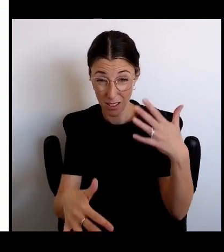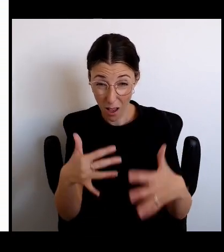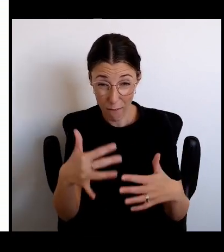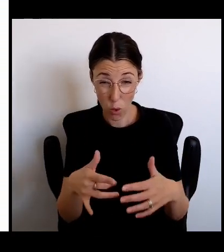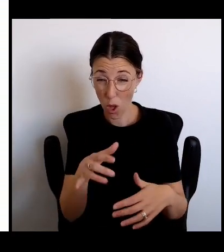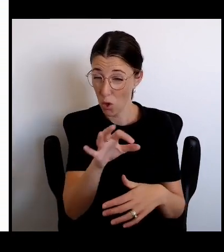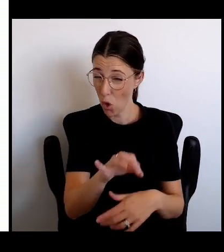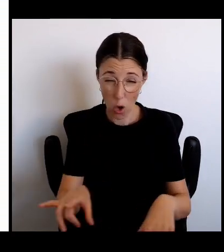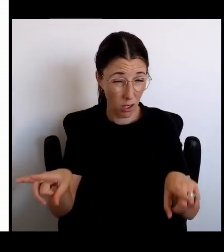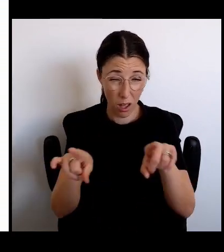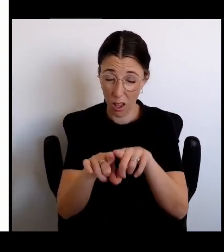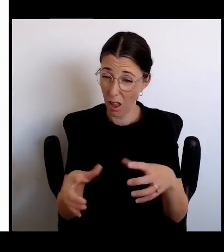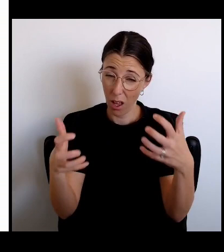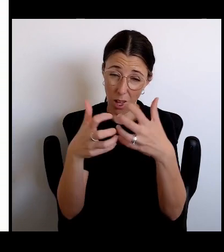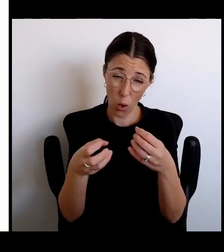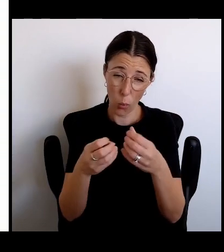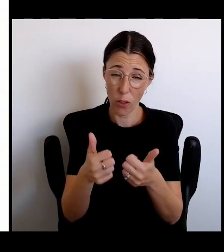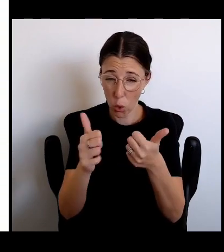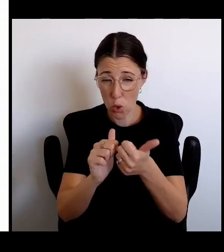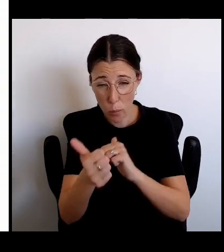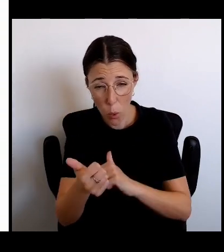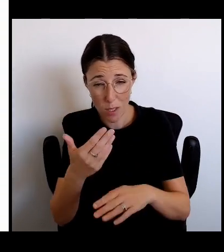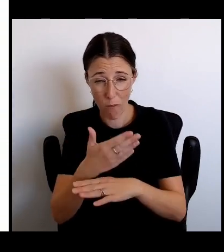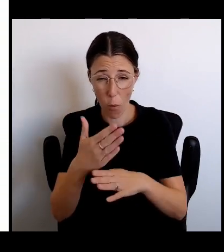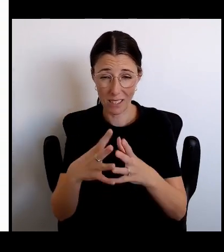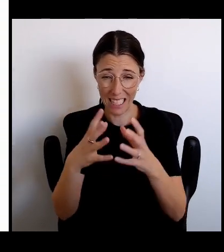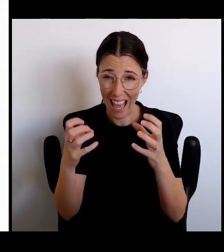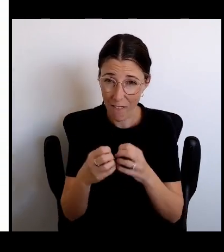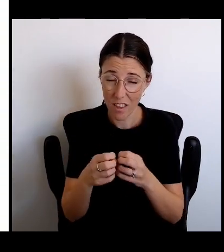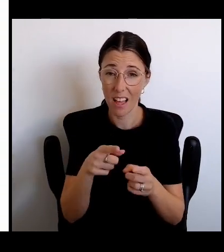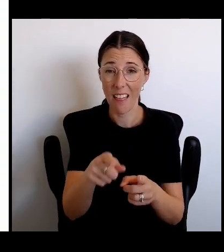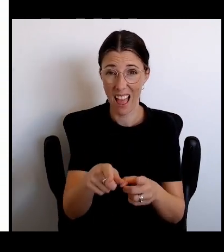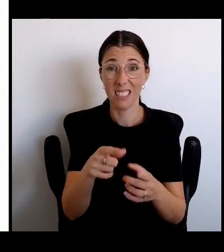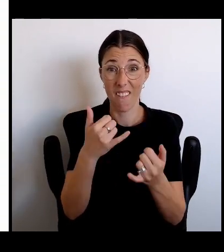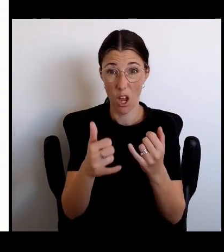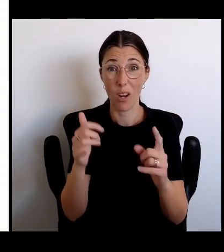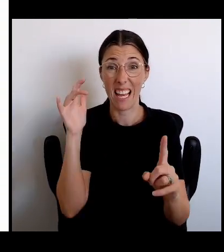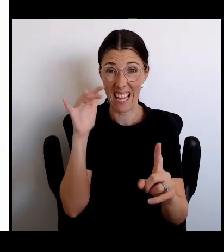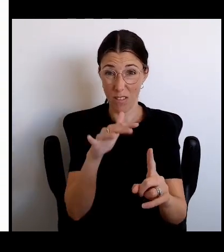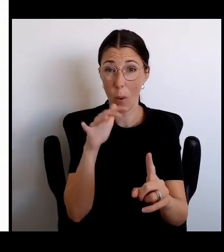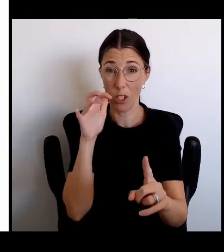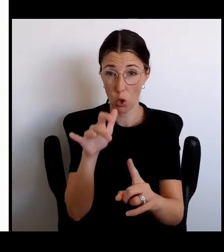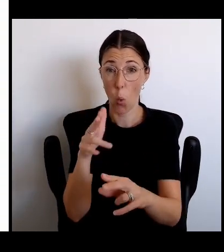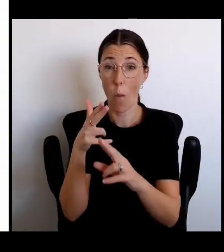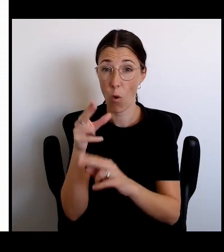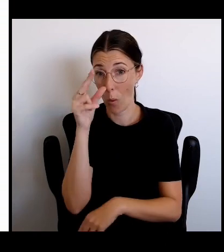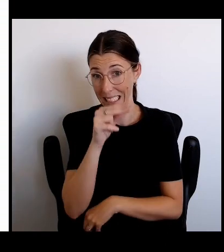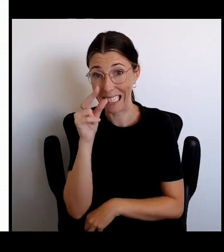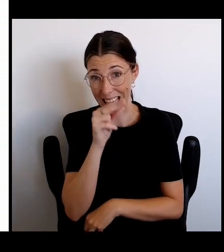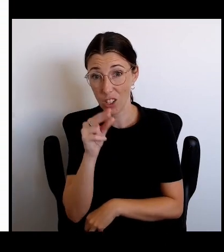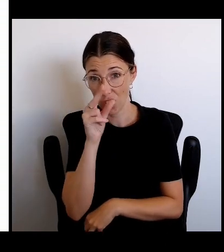sports performance or good teamwork is a really powerful and influential message for teenagers in this